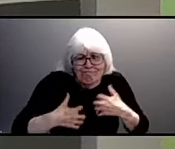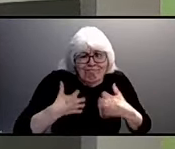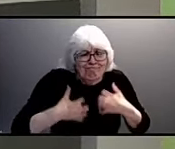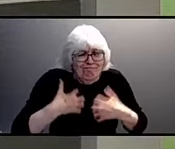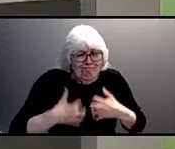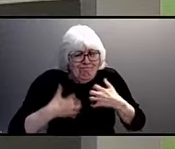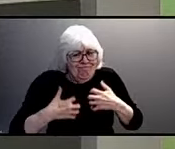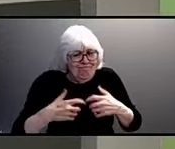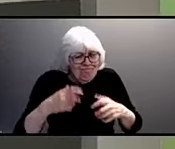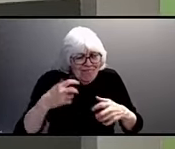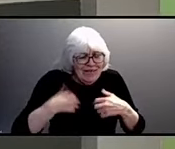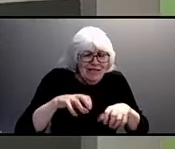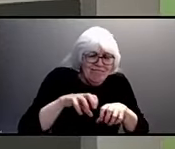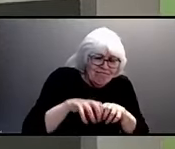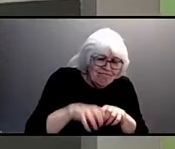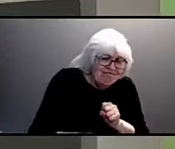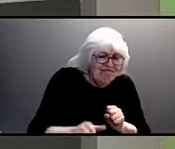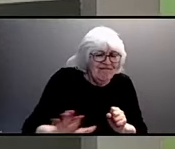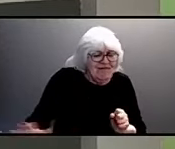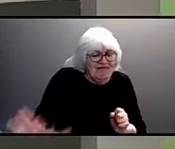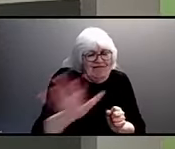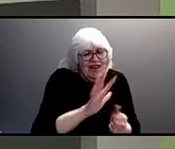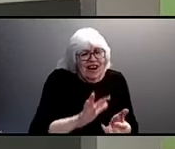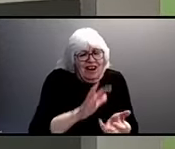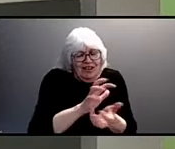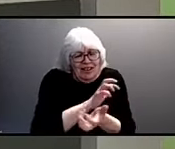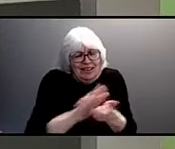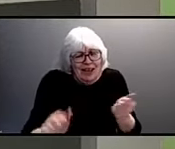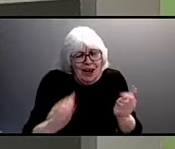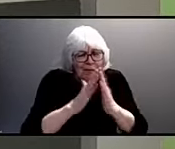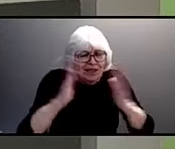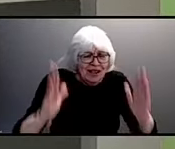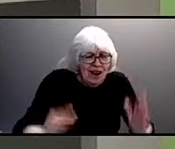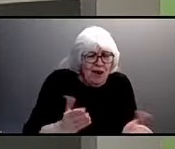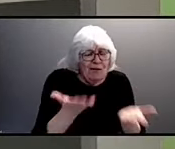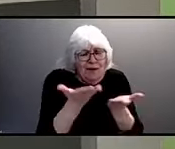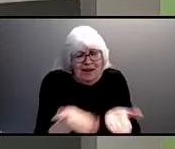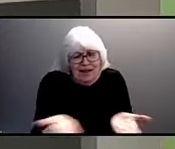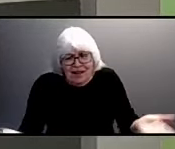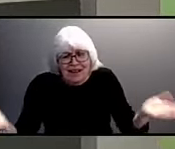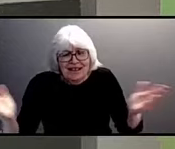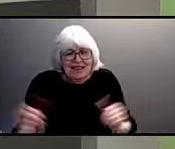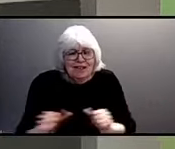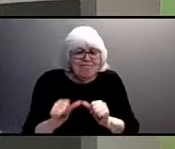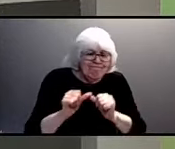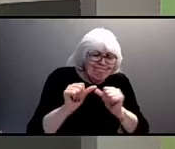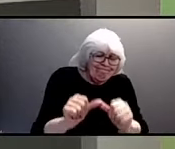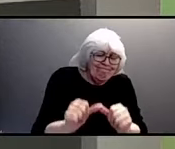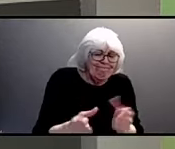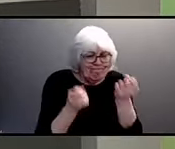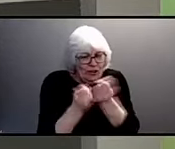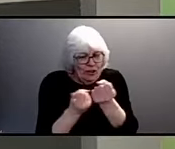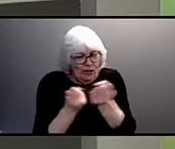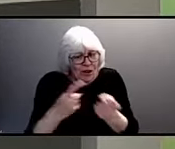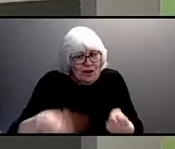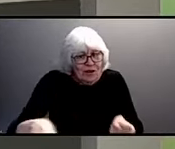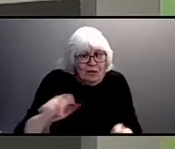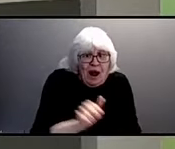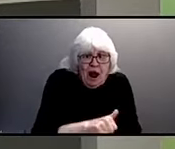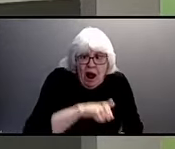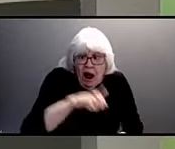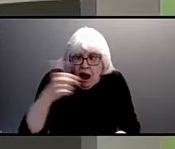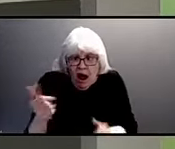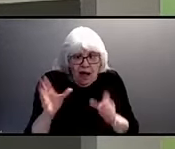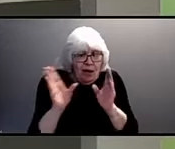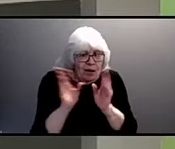And so I want to thank Bill and Erica for doing that, and that will continue. And I think Erica will go to any meeting that you call as long as she's not doing something else.